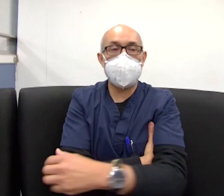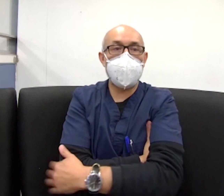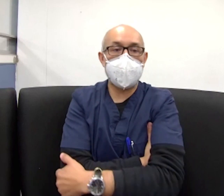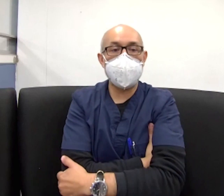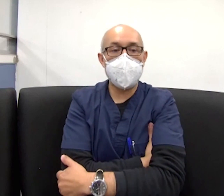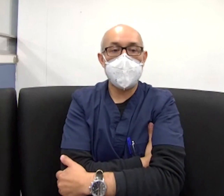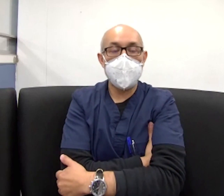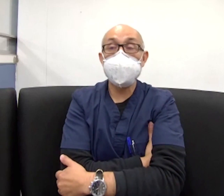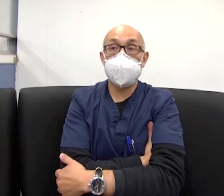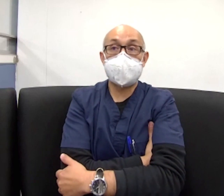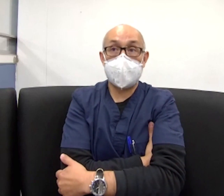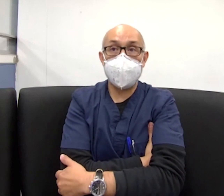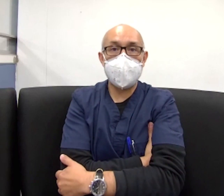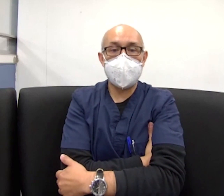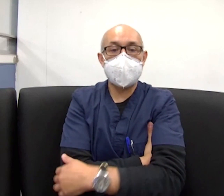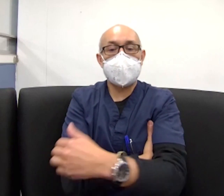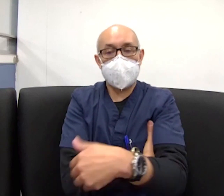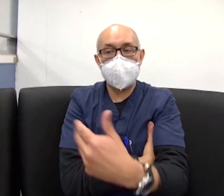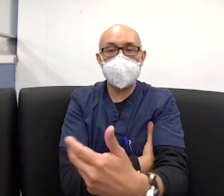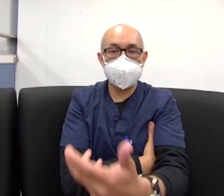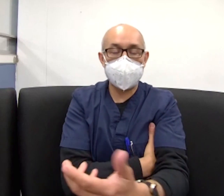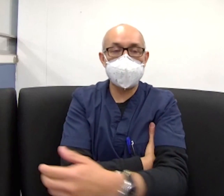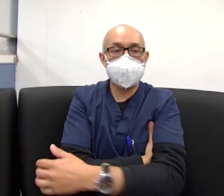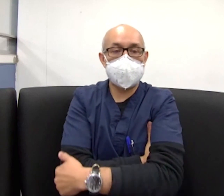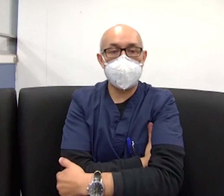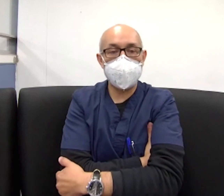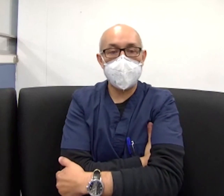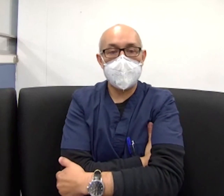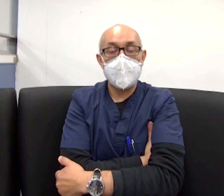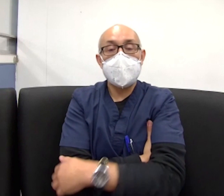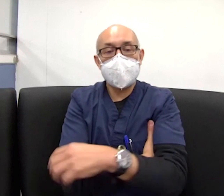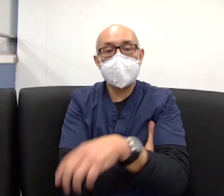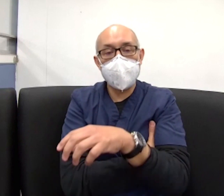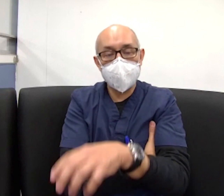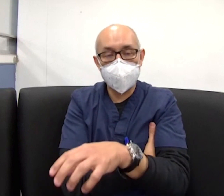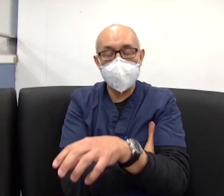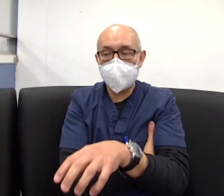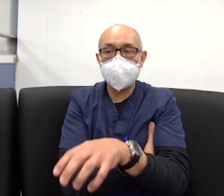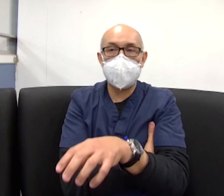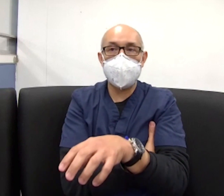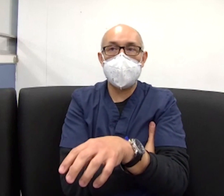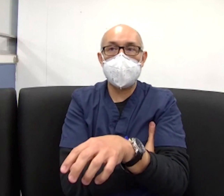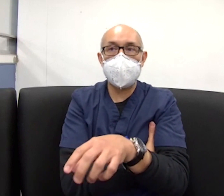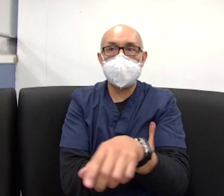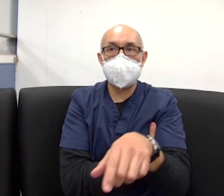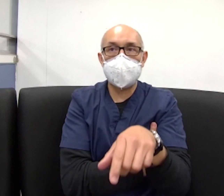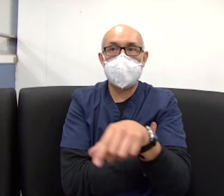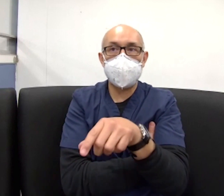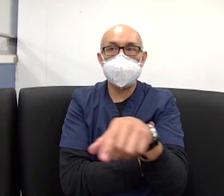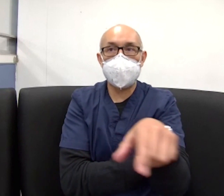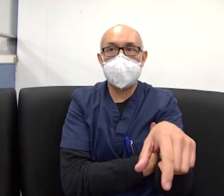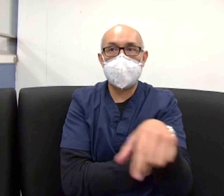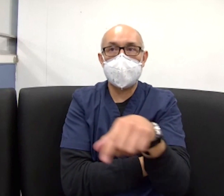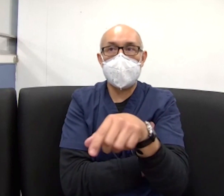The unvaccinated are the main risk for both themselves, because they could get far more sicker, and eventually for the population, because